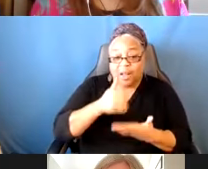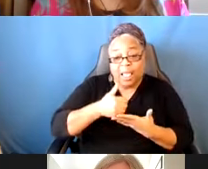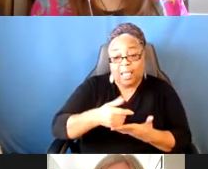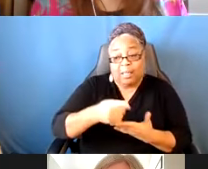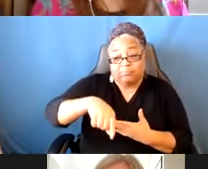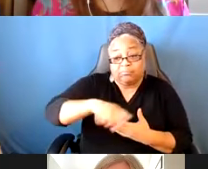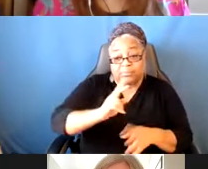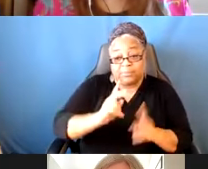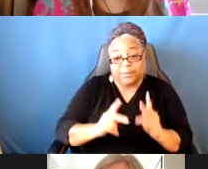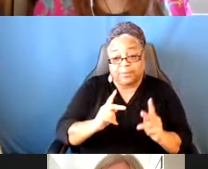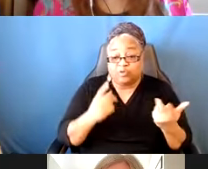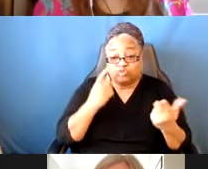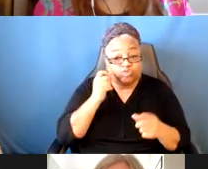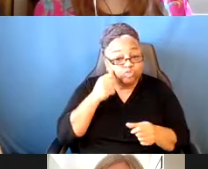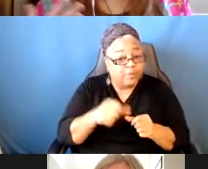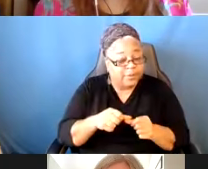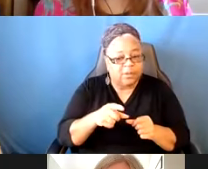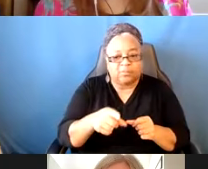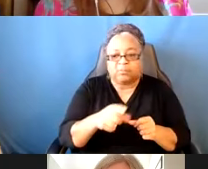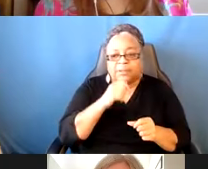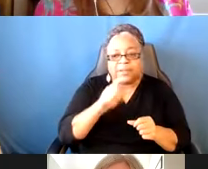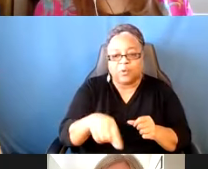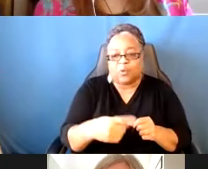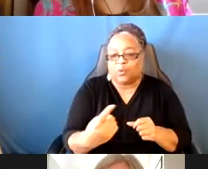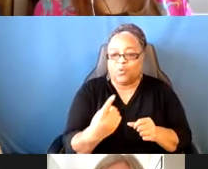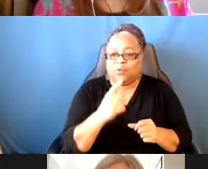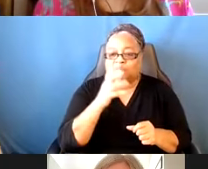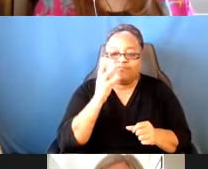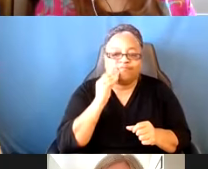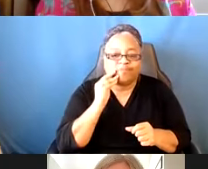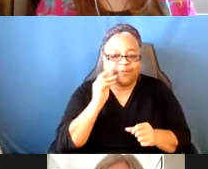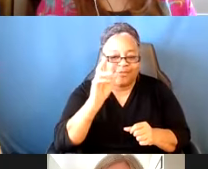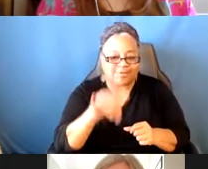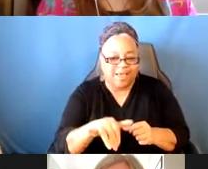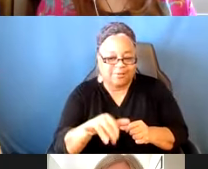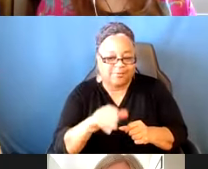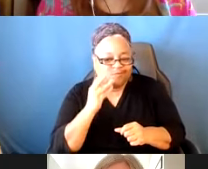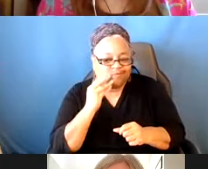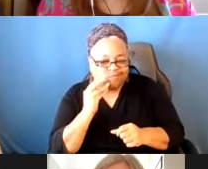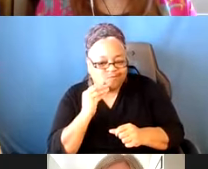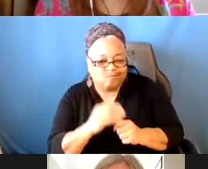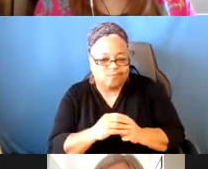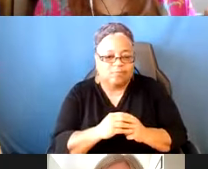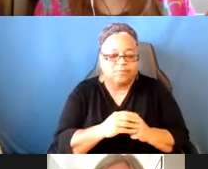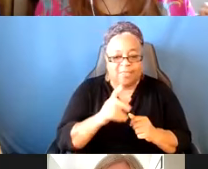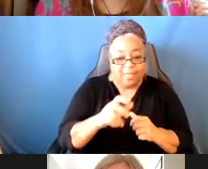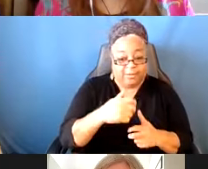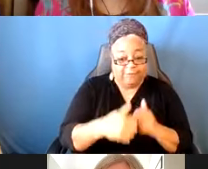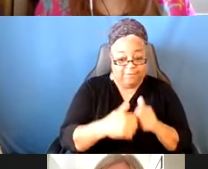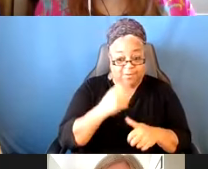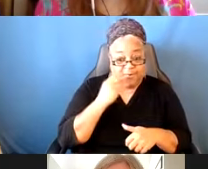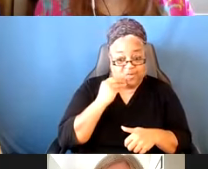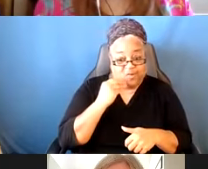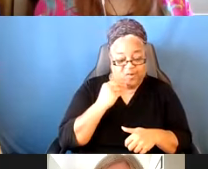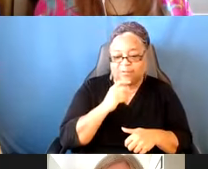that they're not the only person who has gone through what they're going through. That difficulty is a